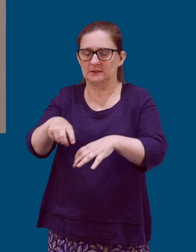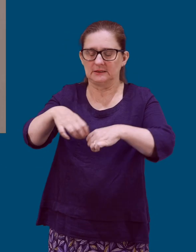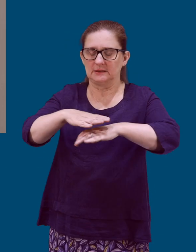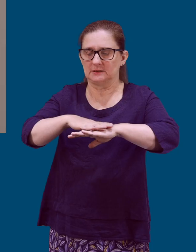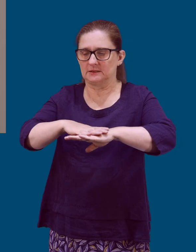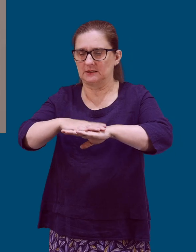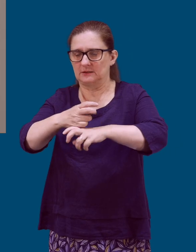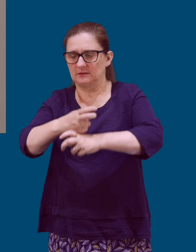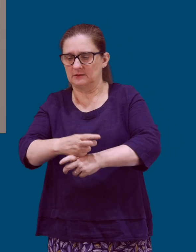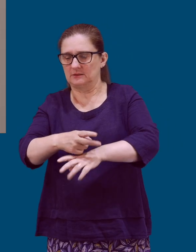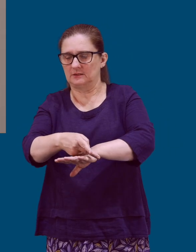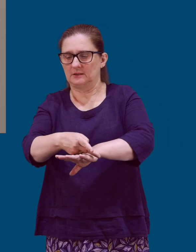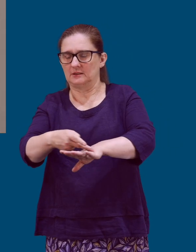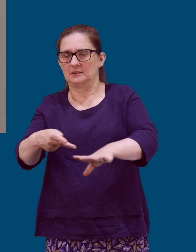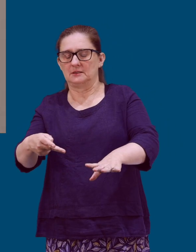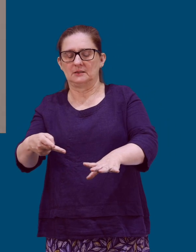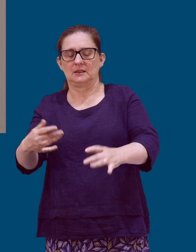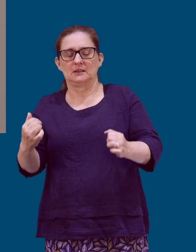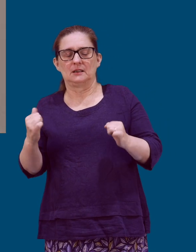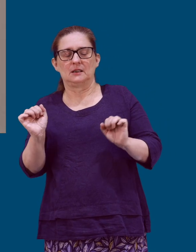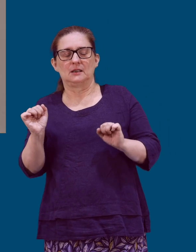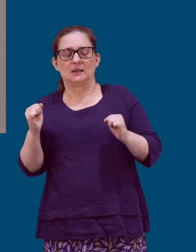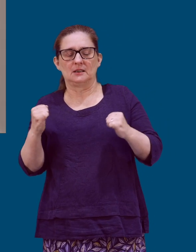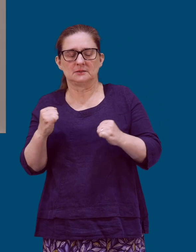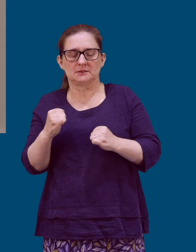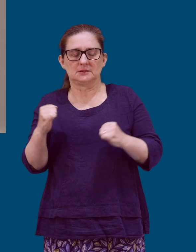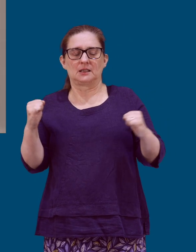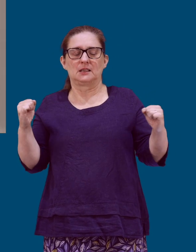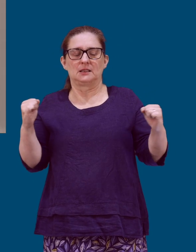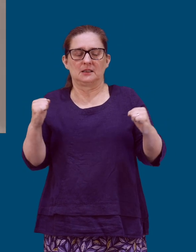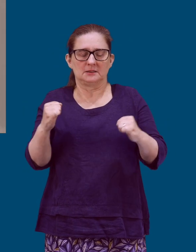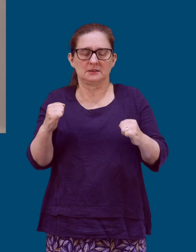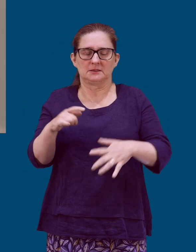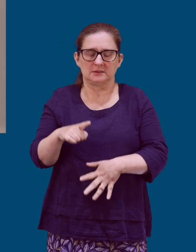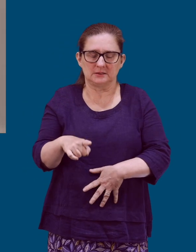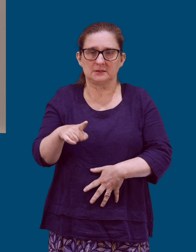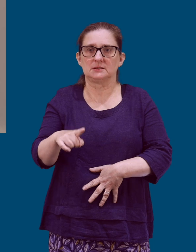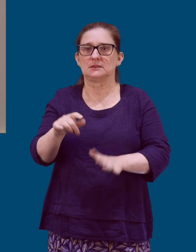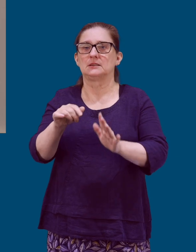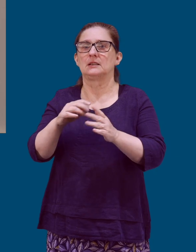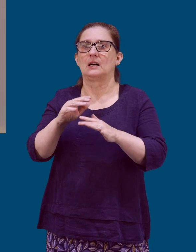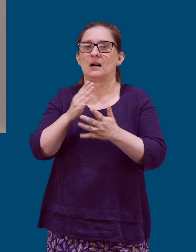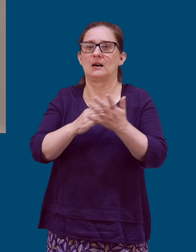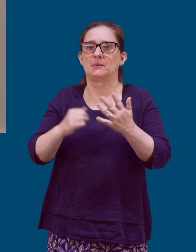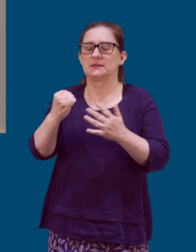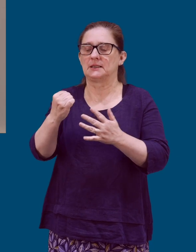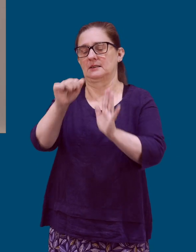exercises. Do exercises. 10:30 a.m. Start day.